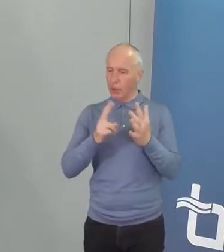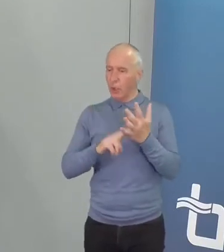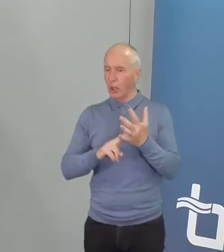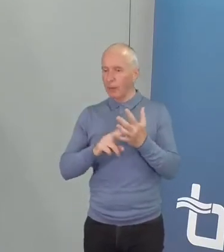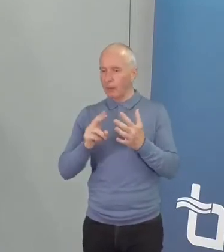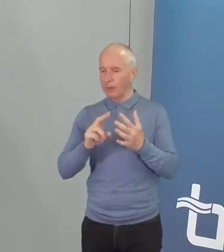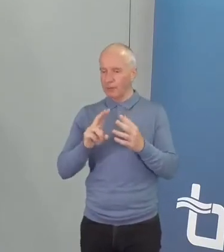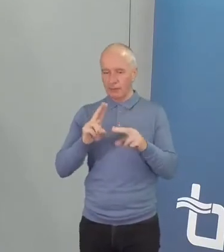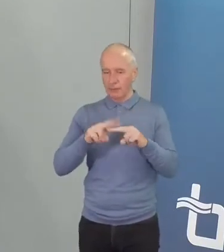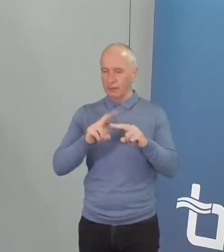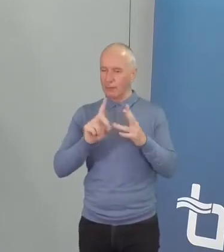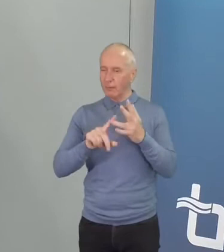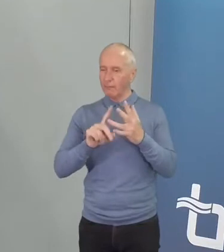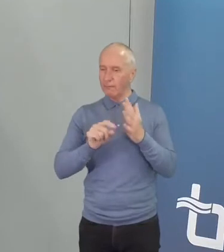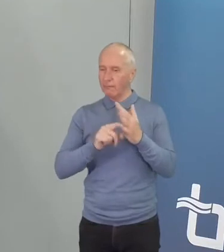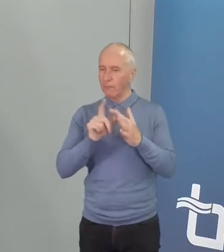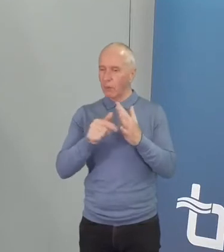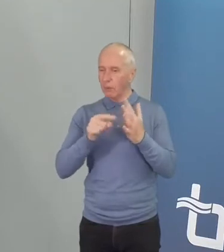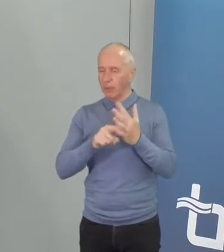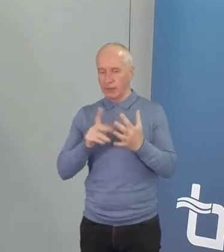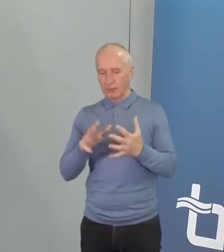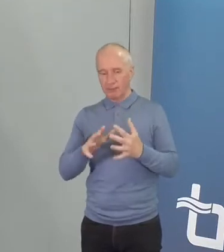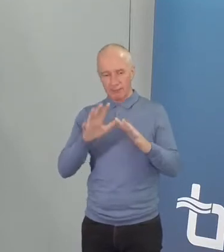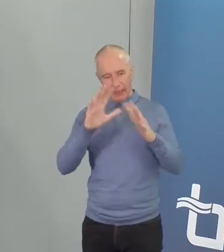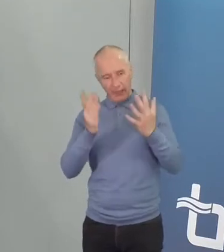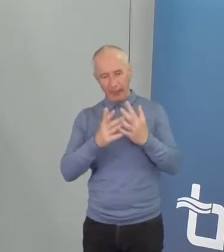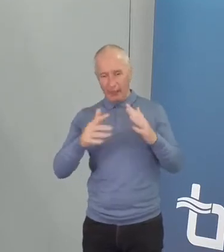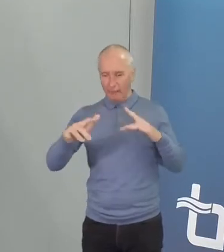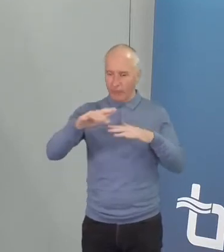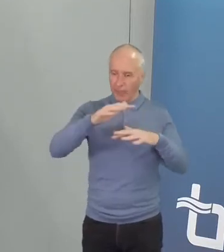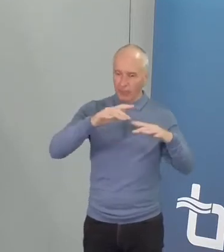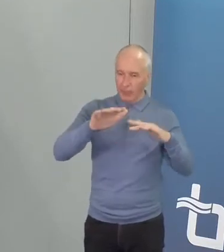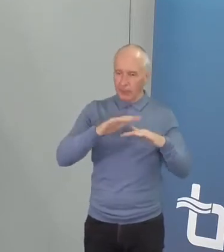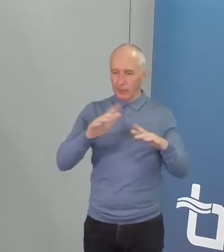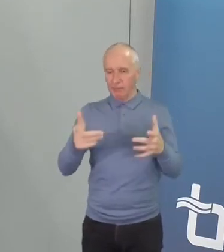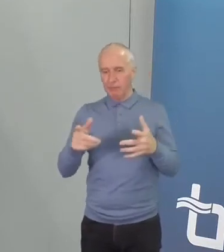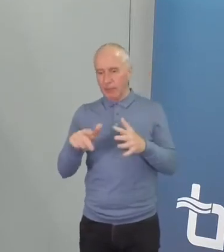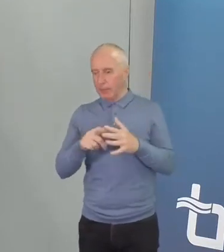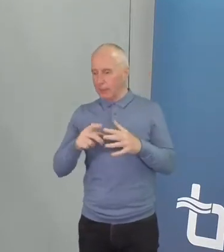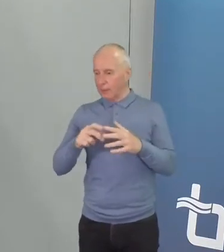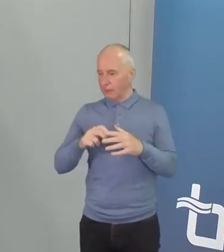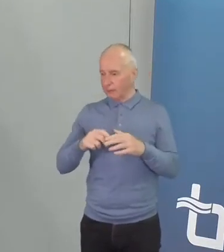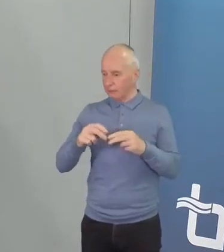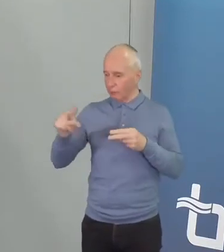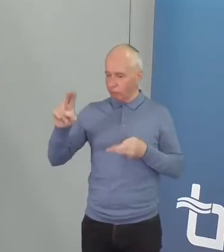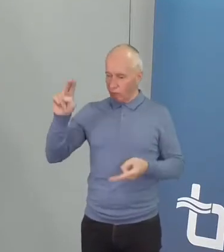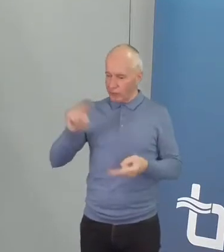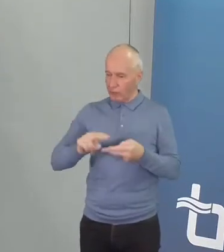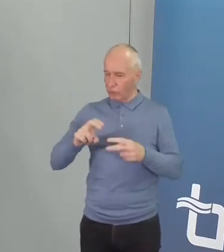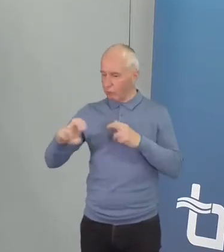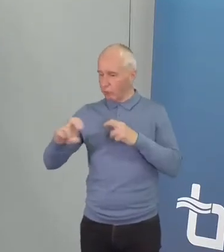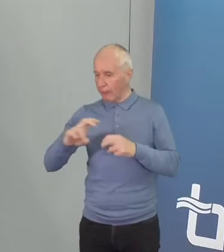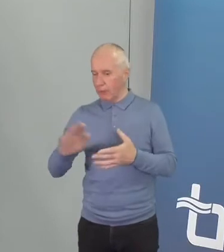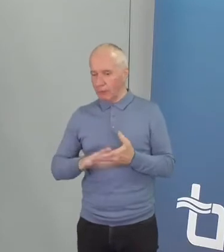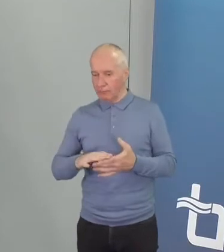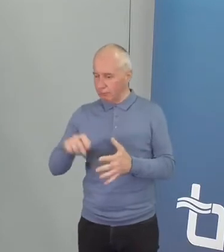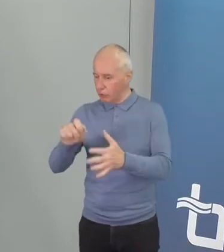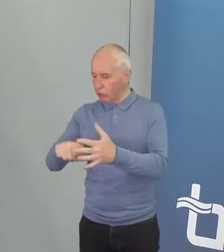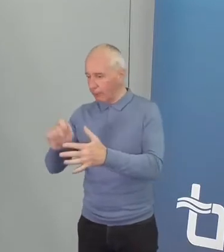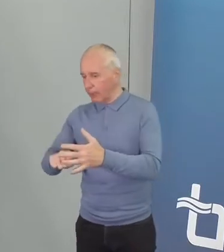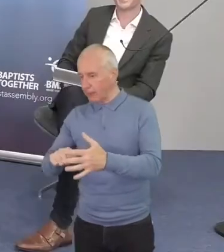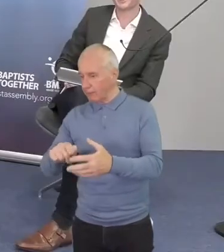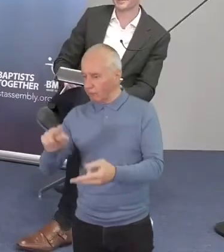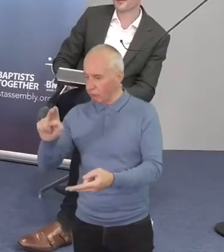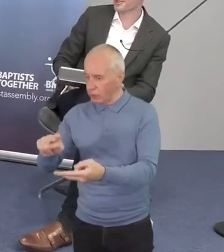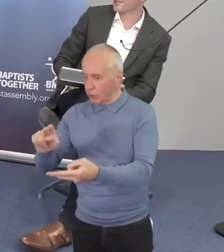offsetting perhaps, around some of those choices that we might make in our shopping and in our travel. I'll stop there. Brilliant,